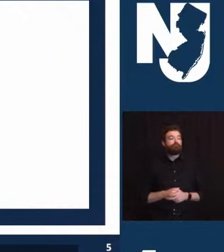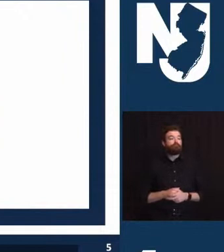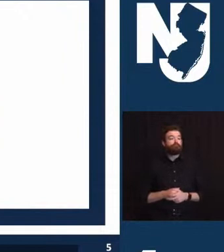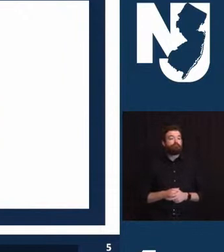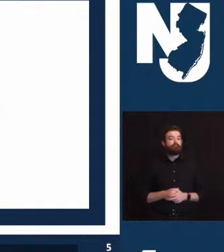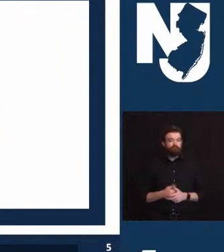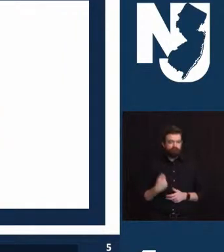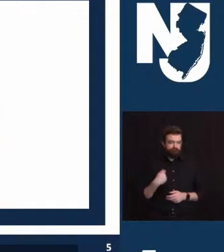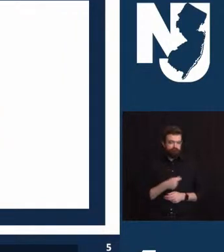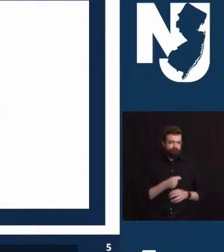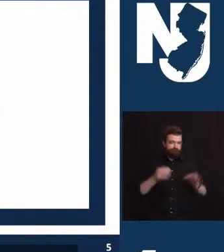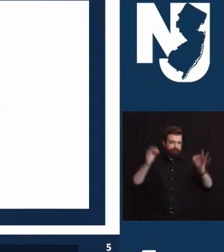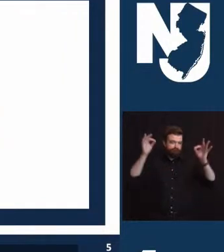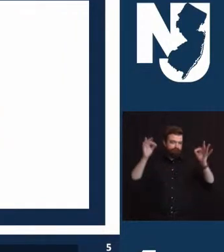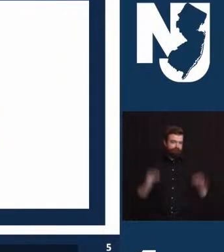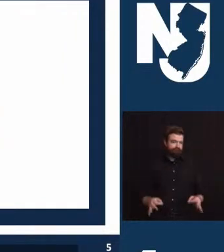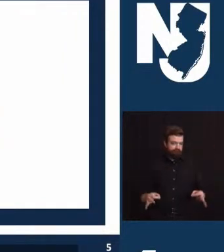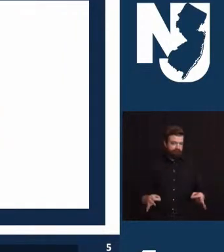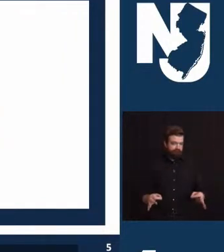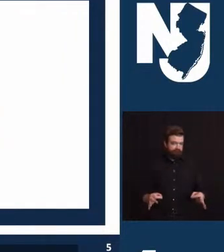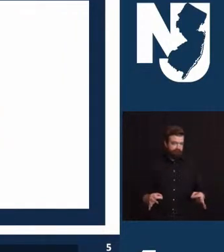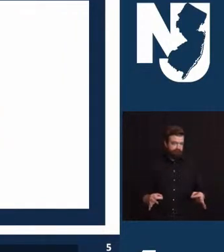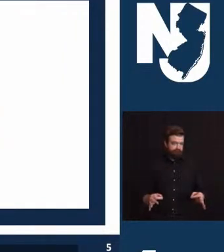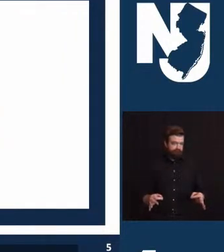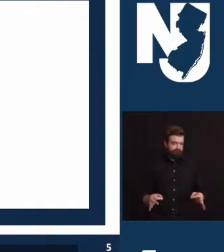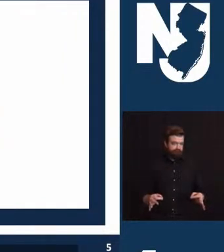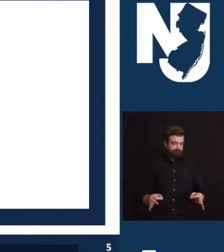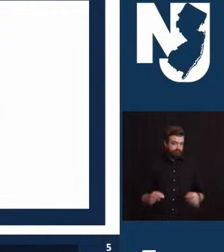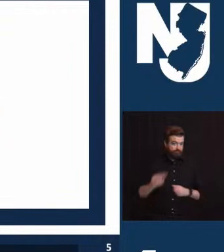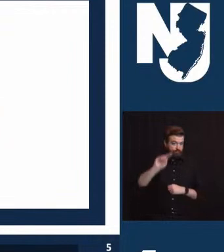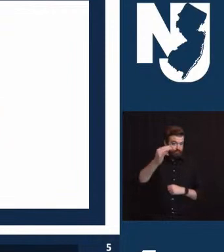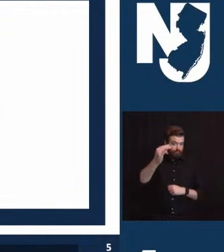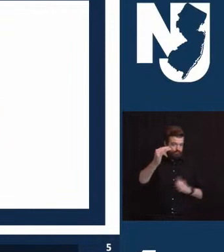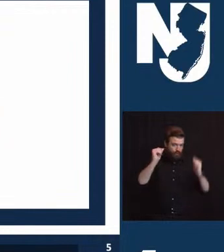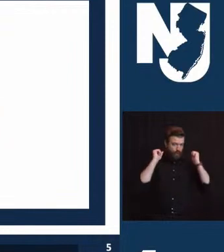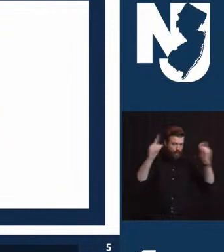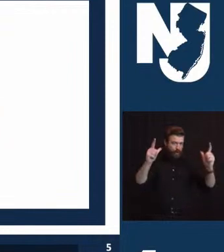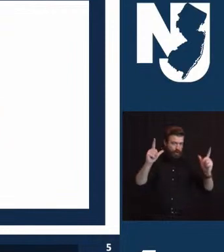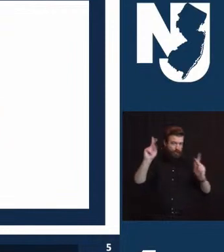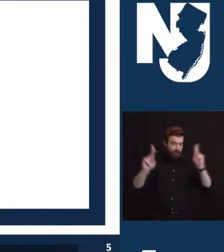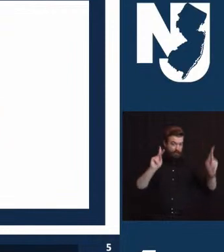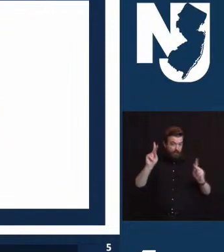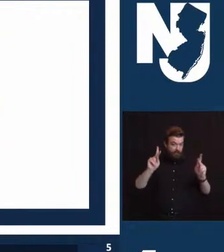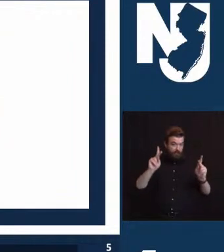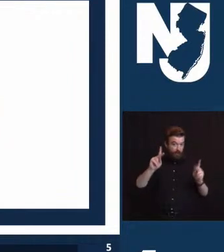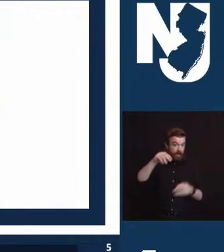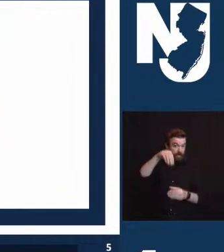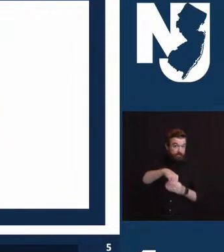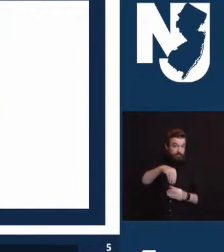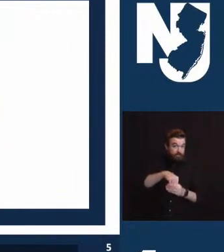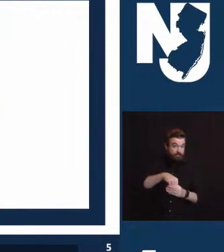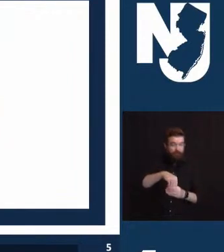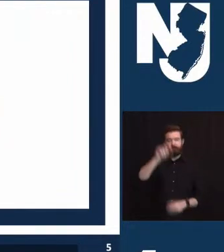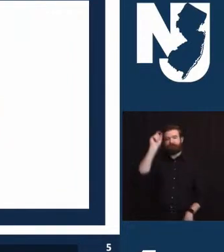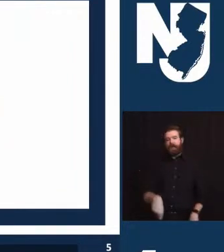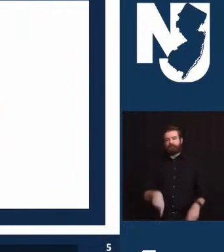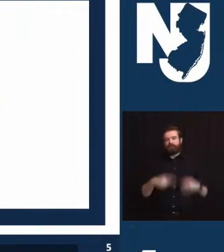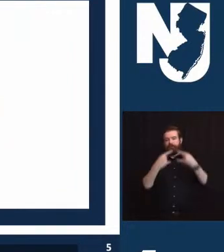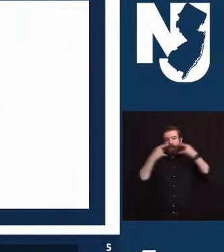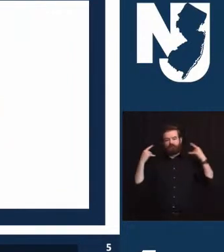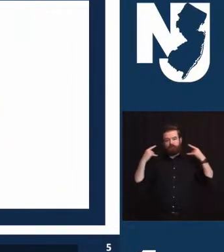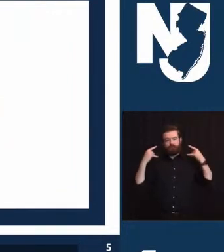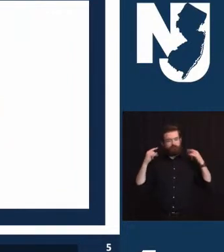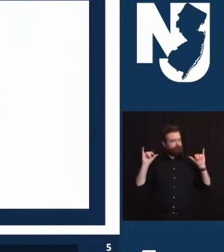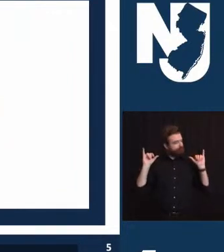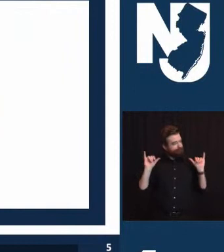everyone in New Jersey continue to mask up when in an indoor public space, whether it be a store,